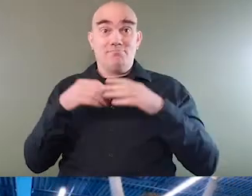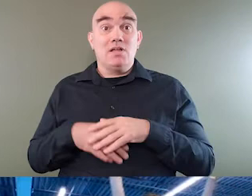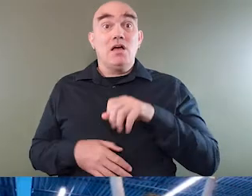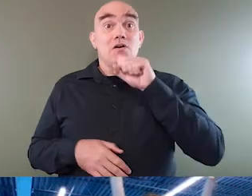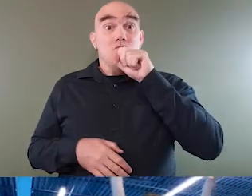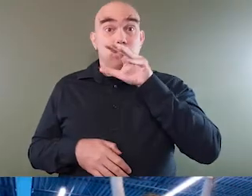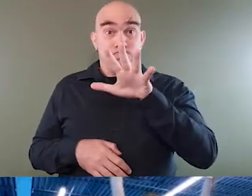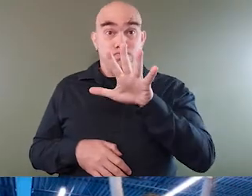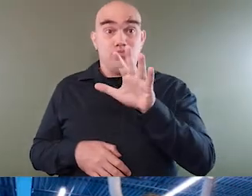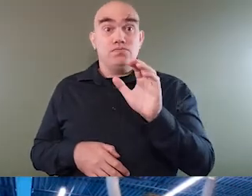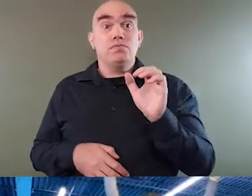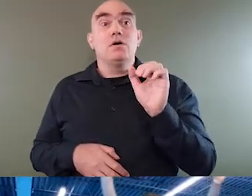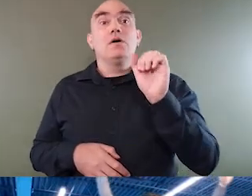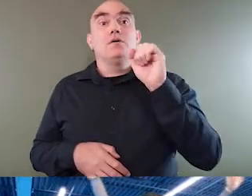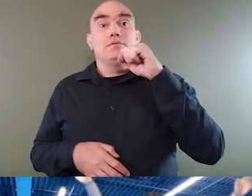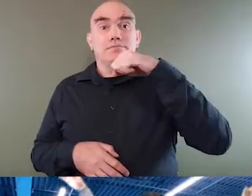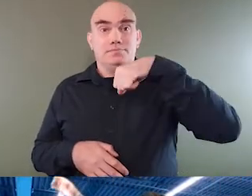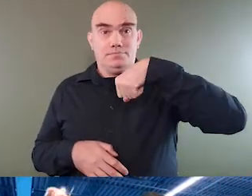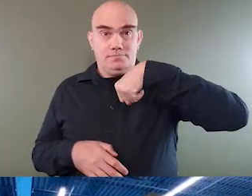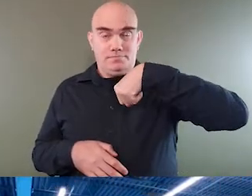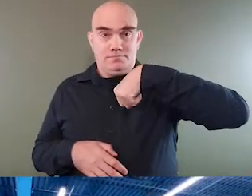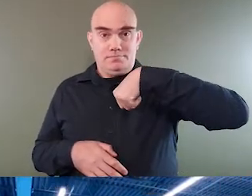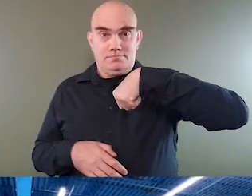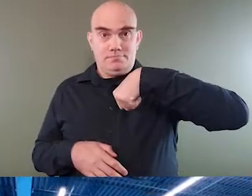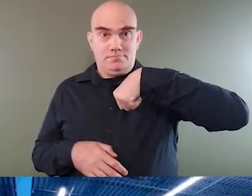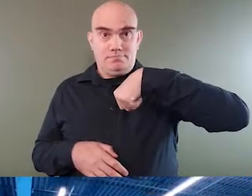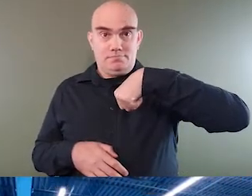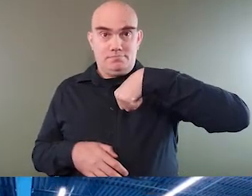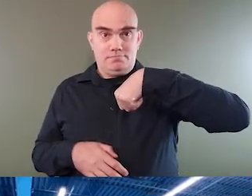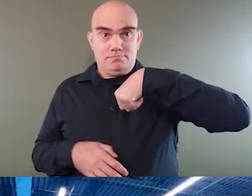Exhale, forward fold.